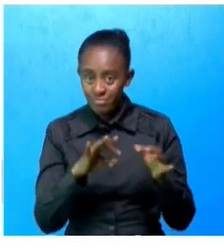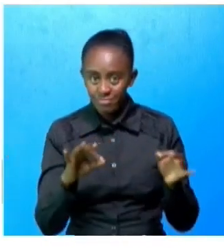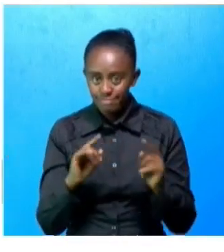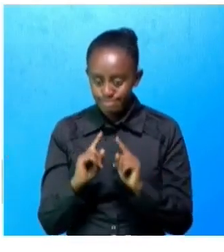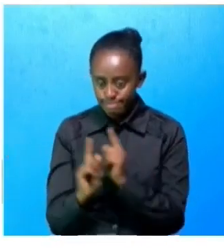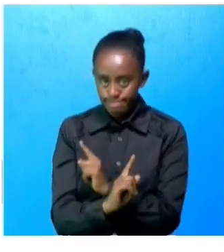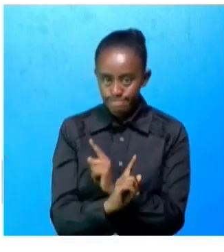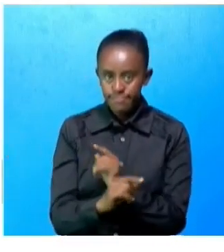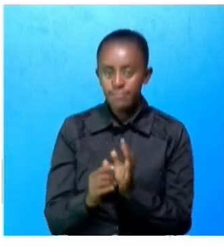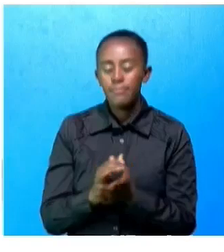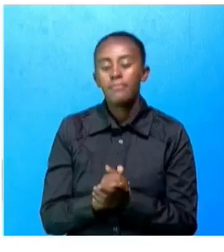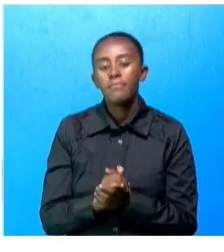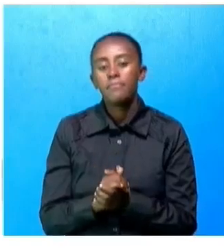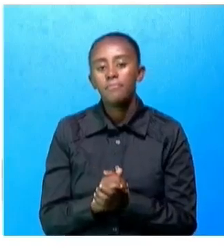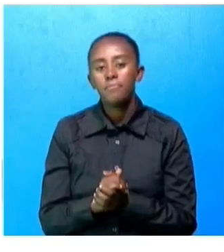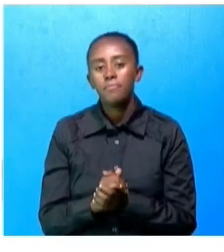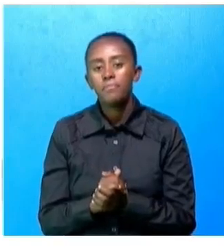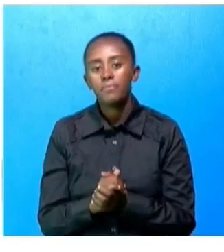go